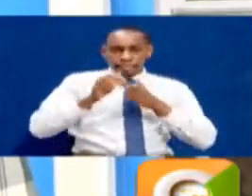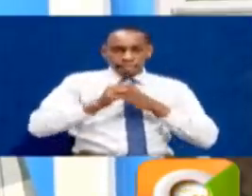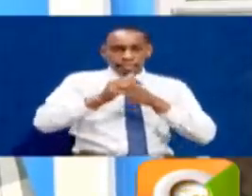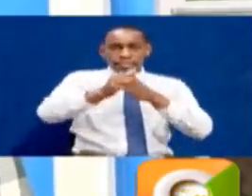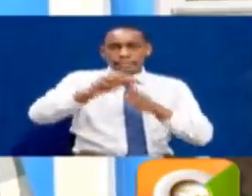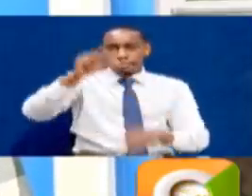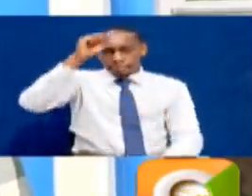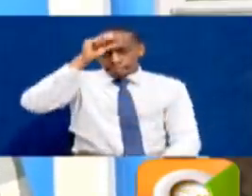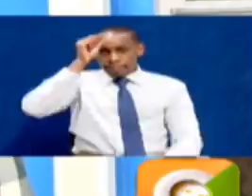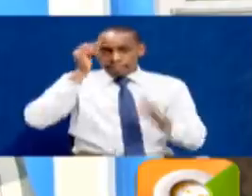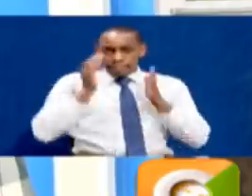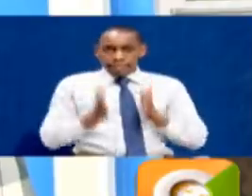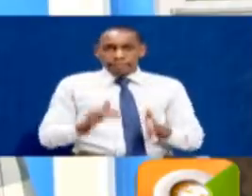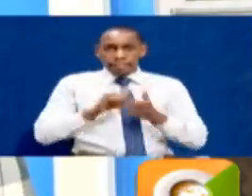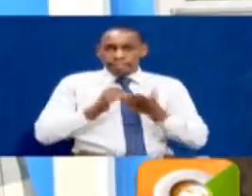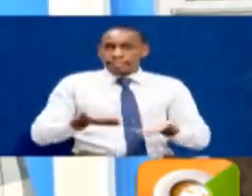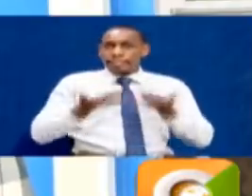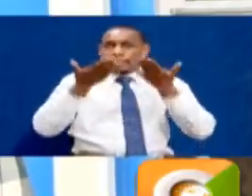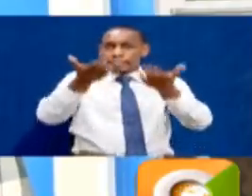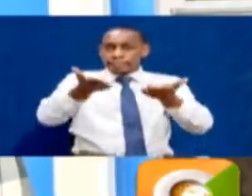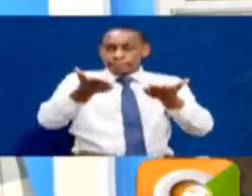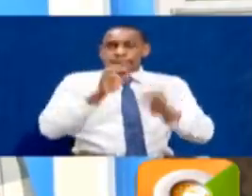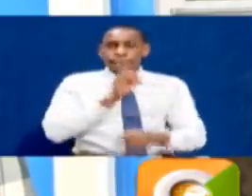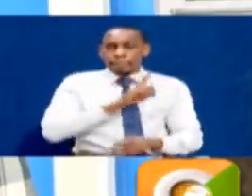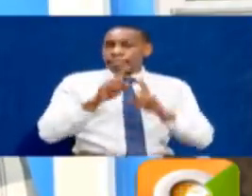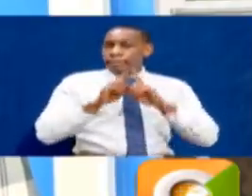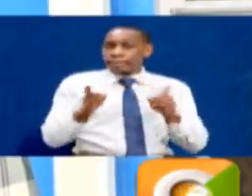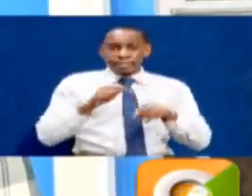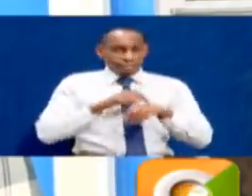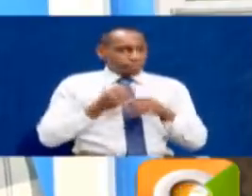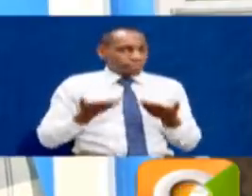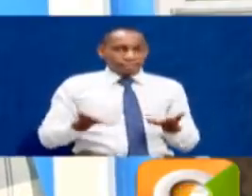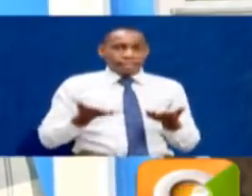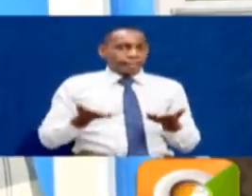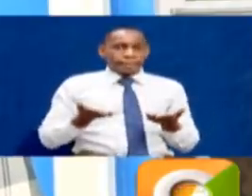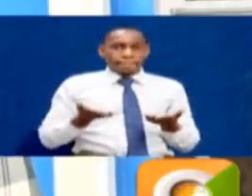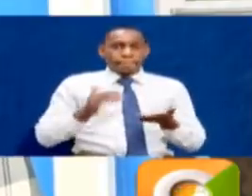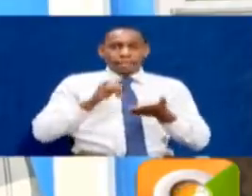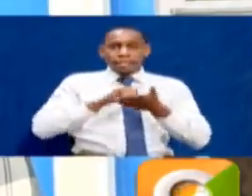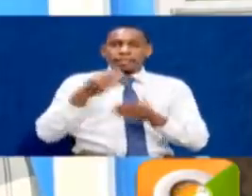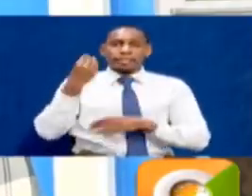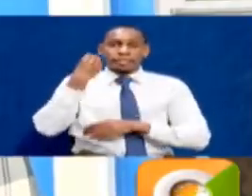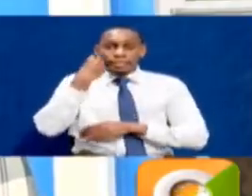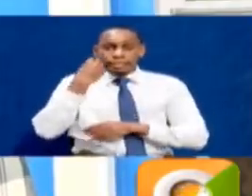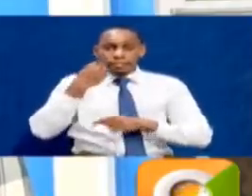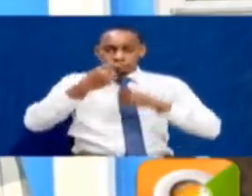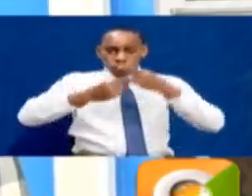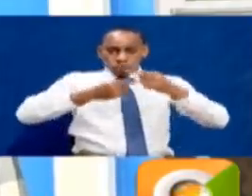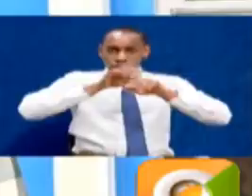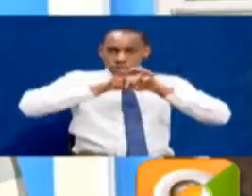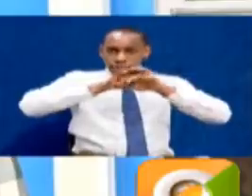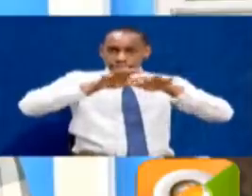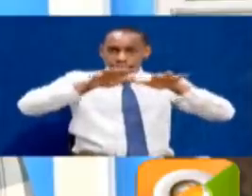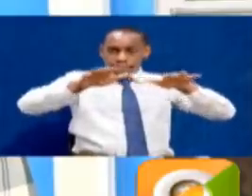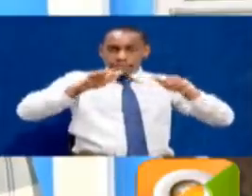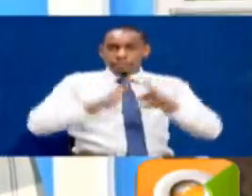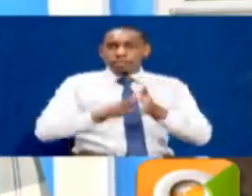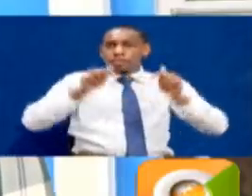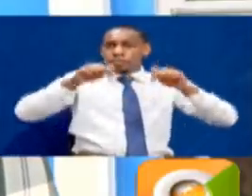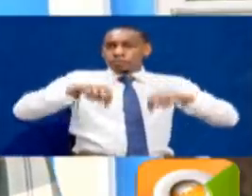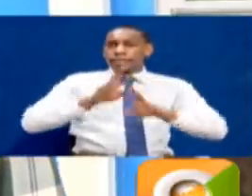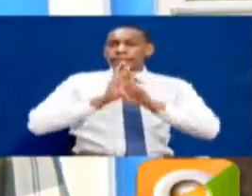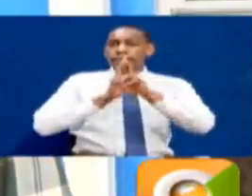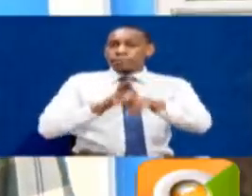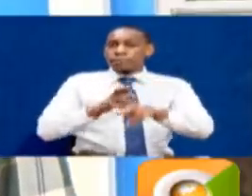leadership the governors have provided. But now that the disease is still increasing, today we